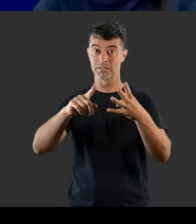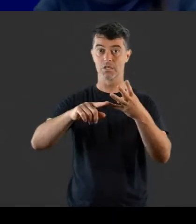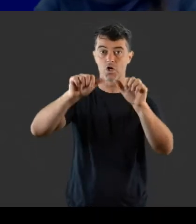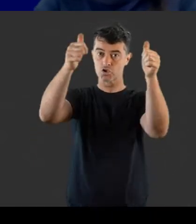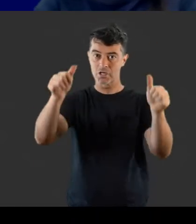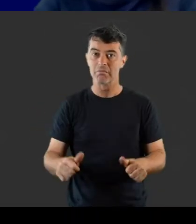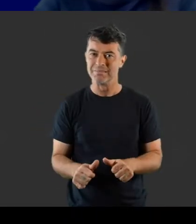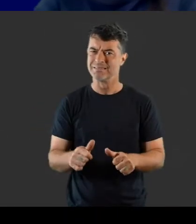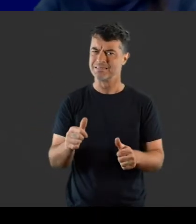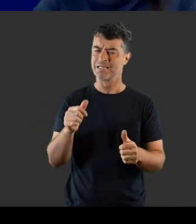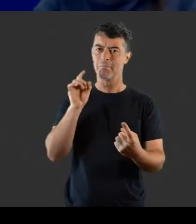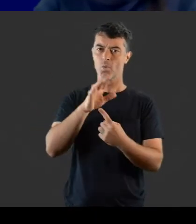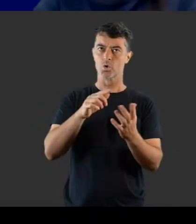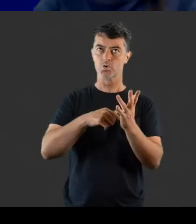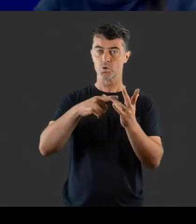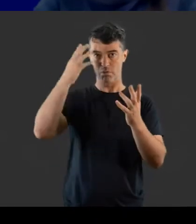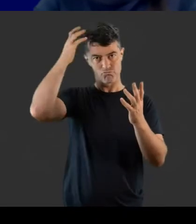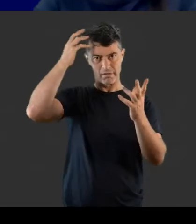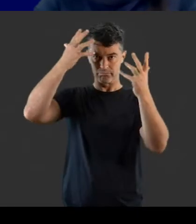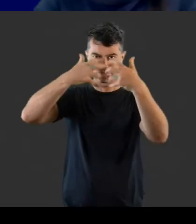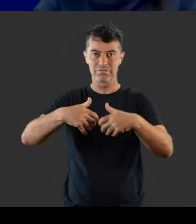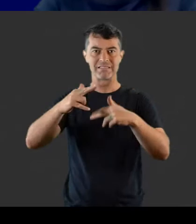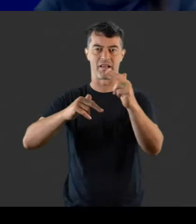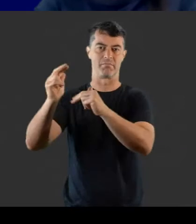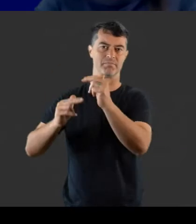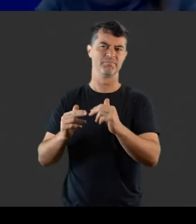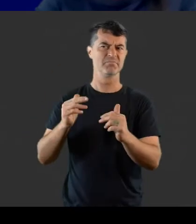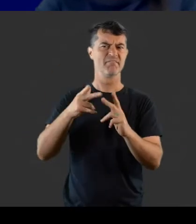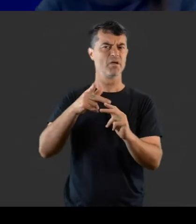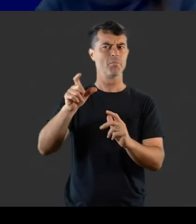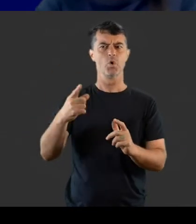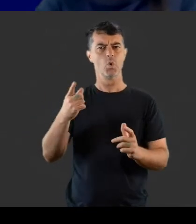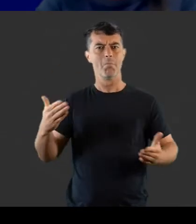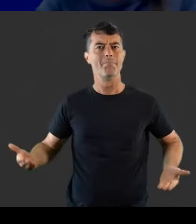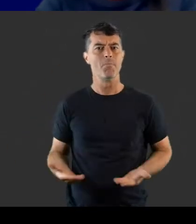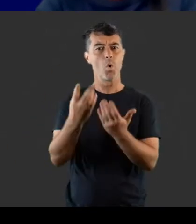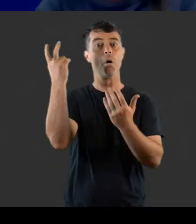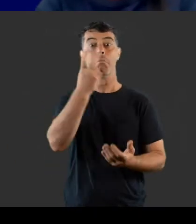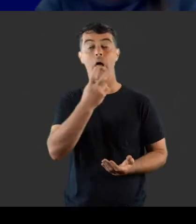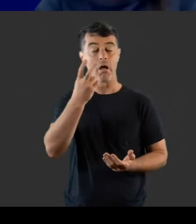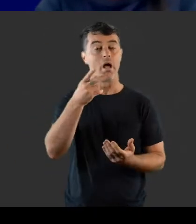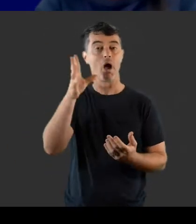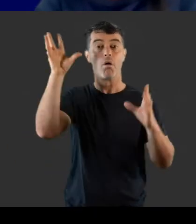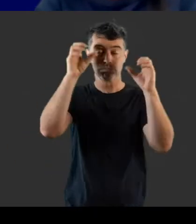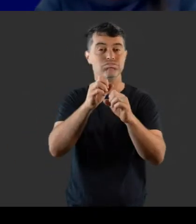which are all key to learning and development, may be missing for someone born with a vision impairment.